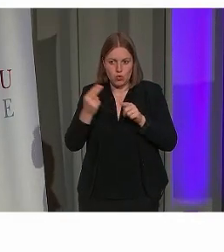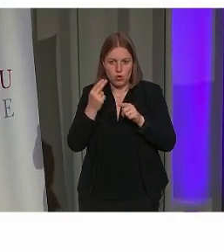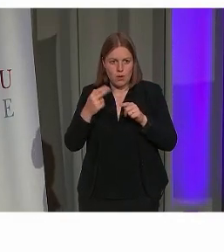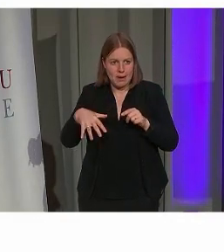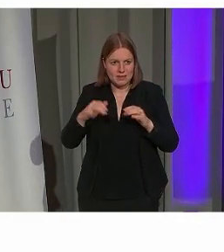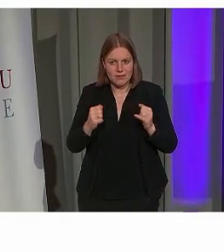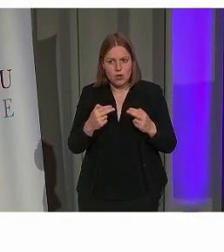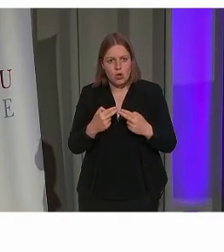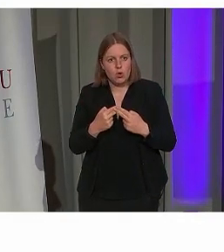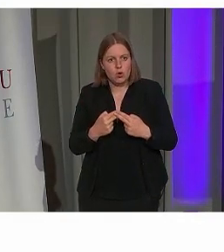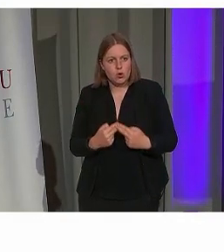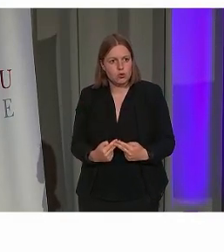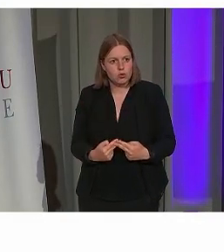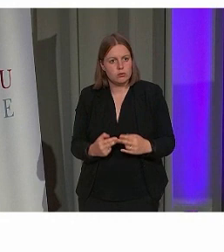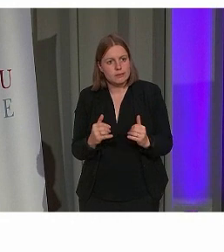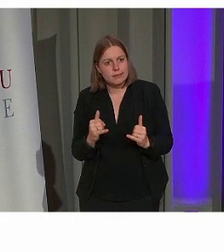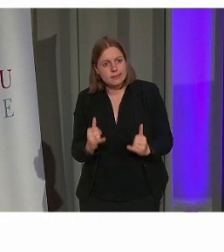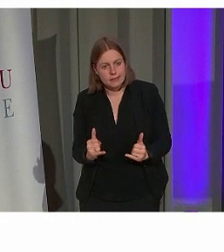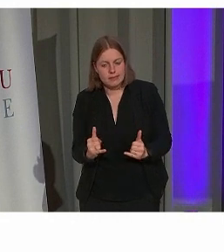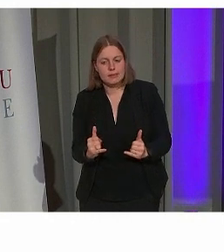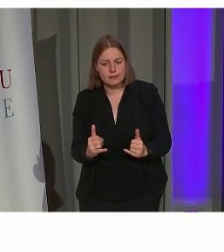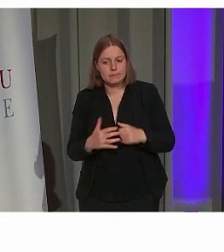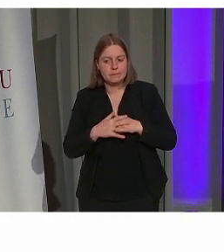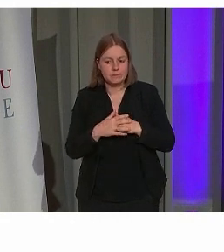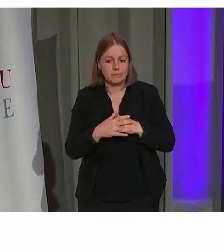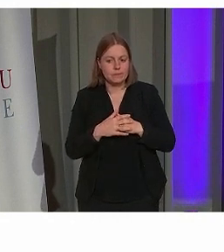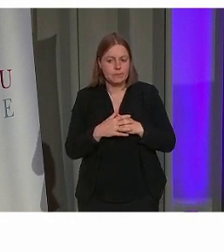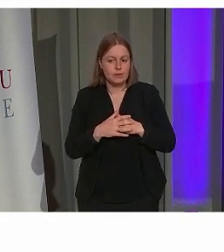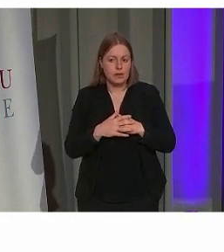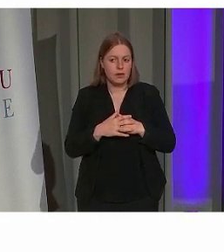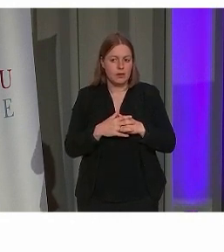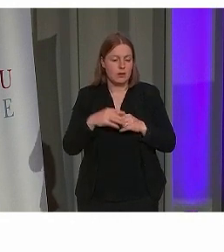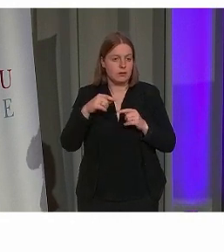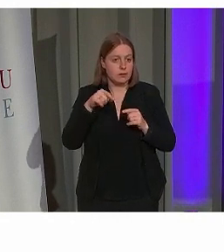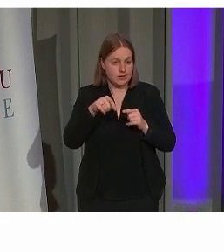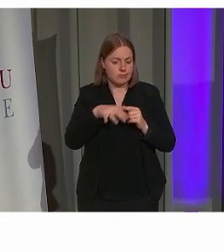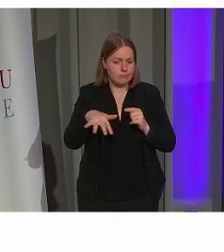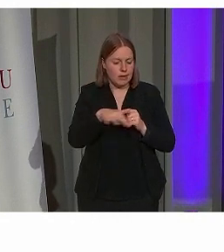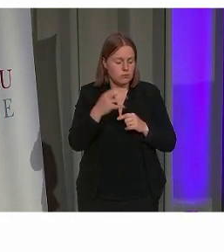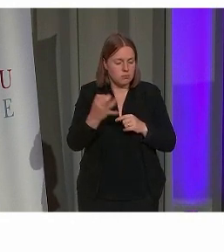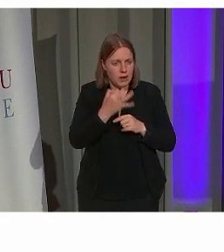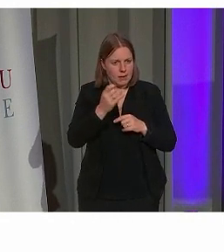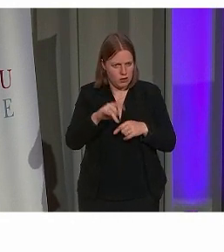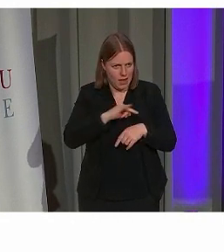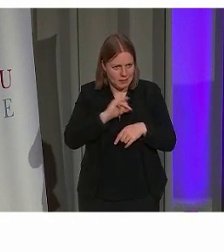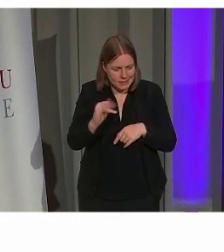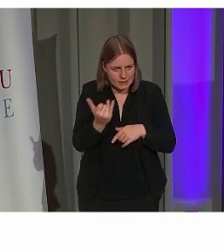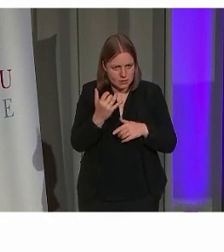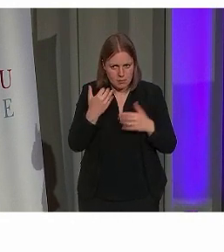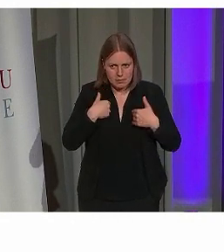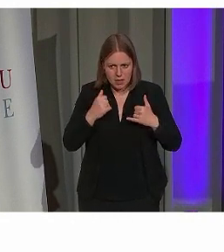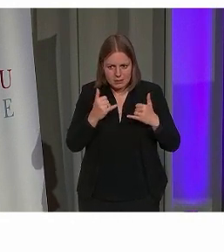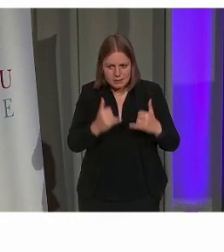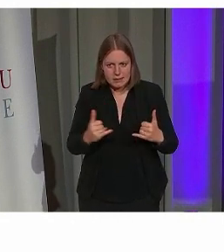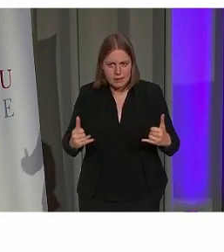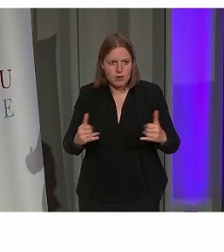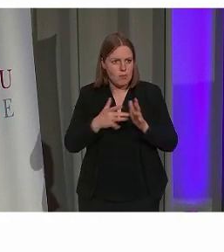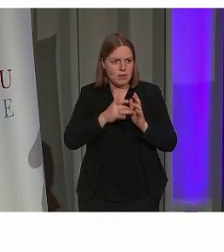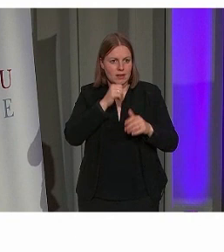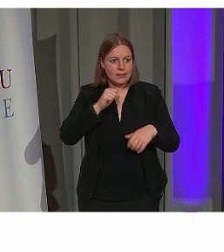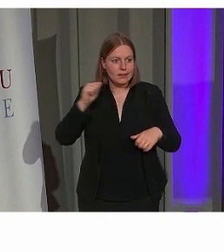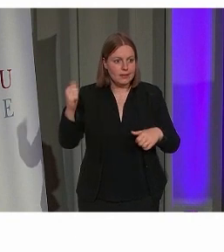and in these areas is very important because not everybody